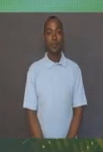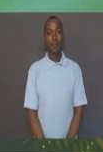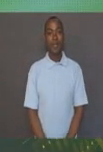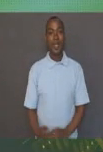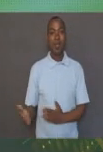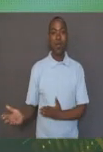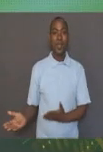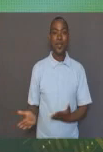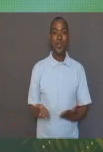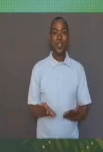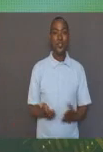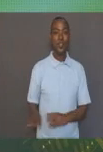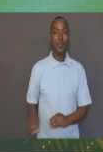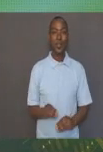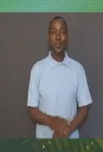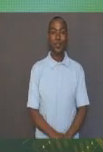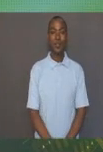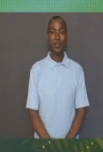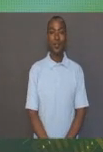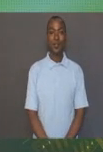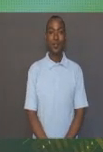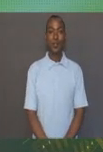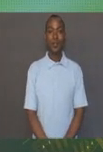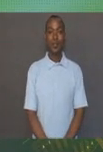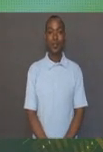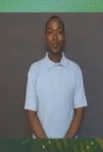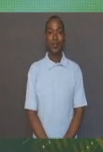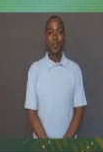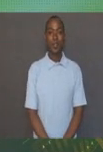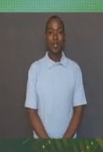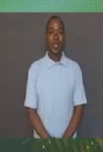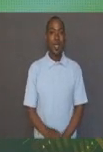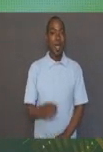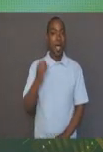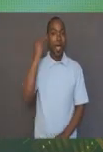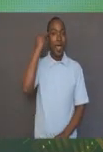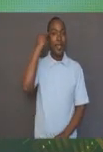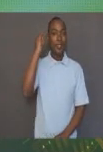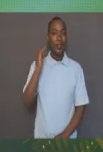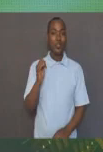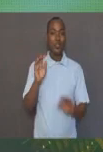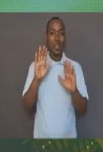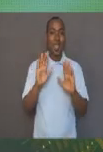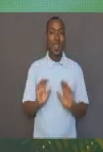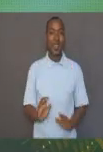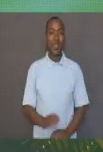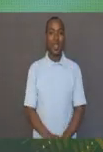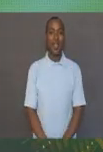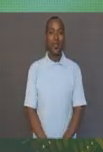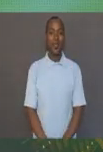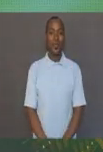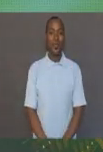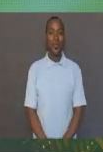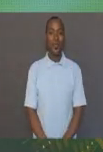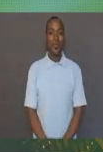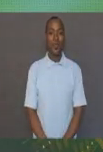Welcome back, students. I wonder what your ideas were. I am sure